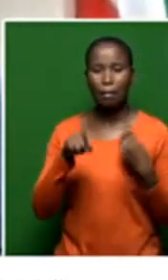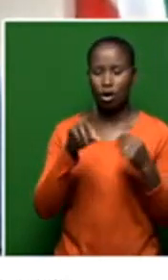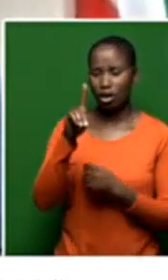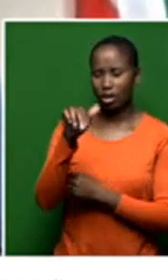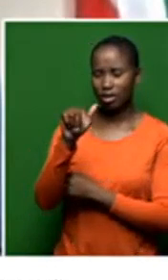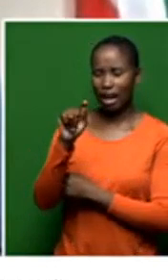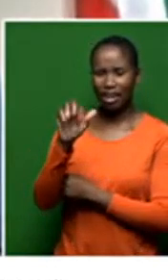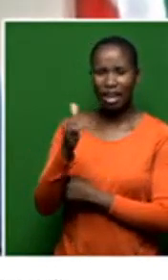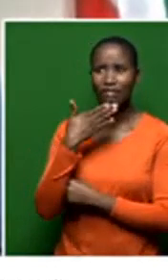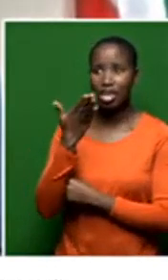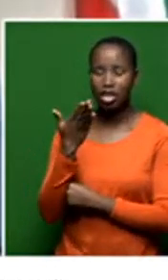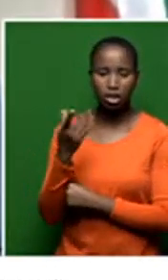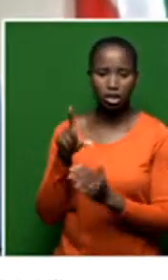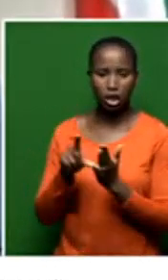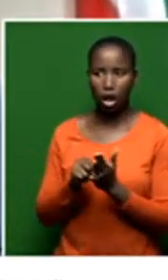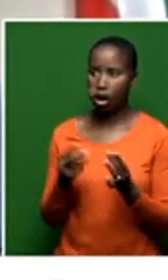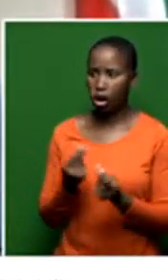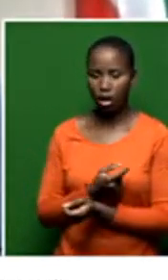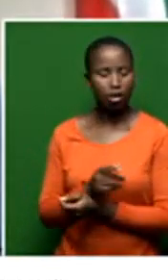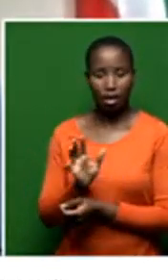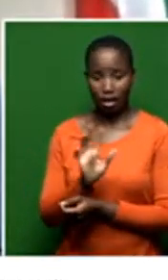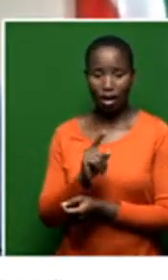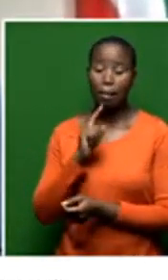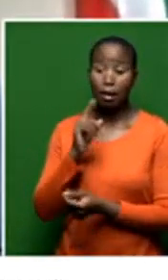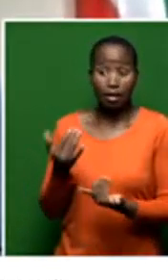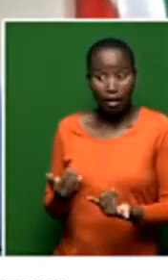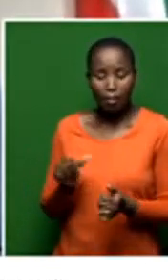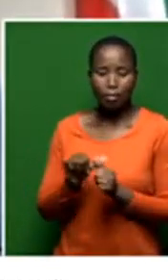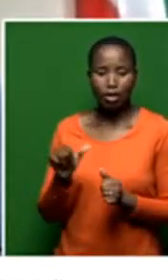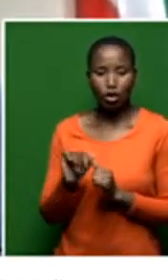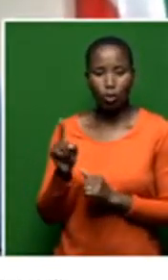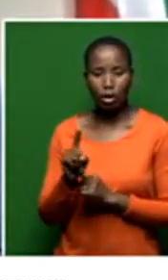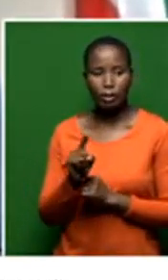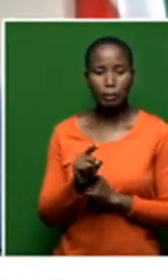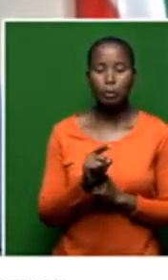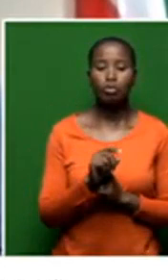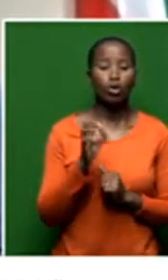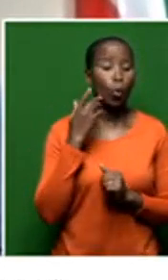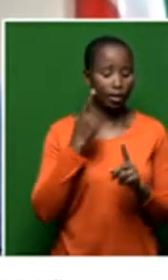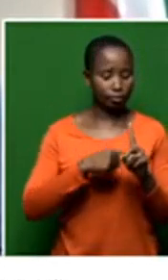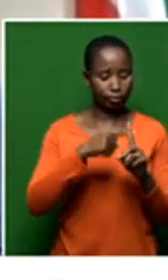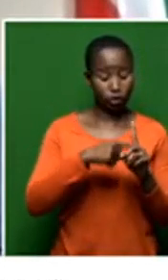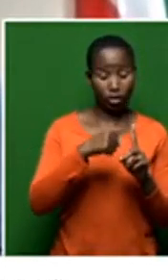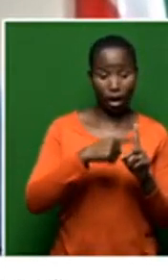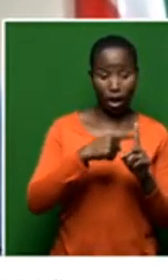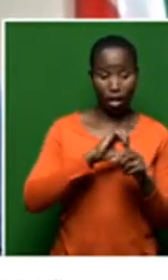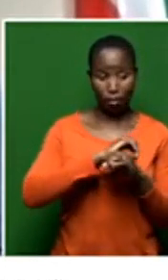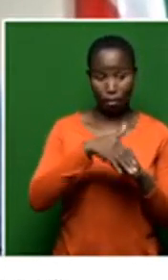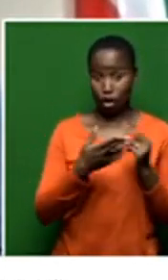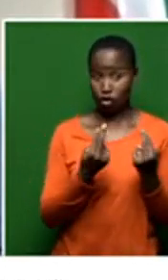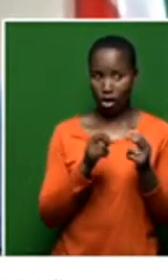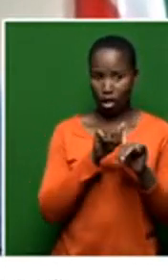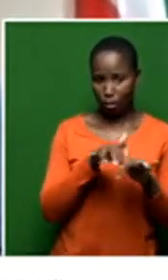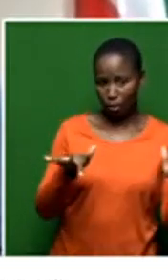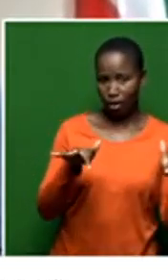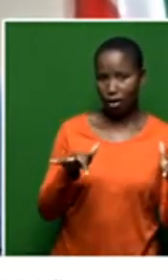expiry and so forth, at least now at this point, we know that once spectrum is released, there would be fewer,